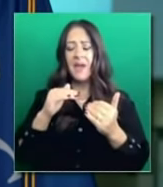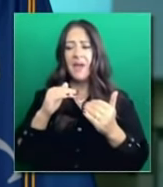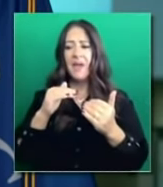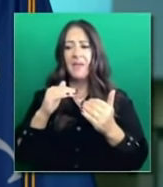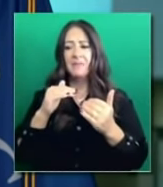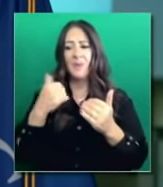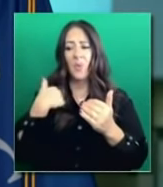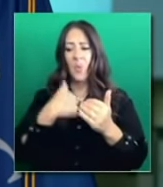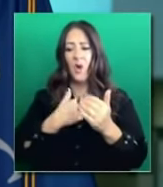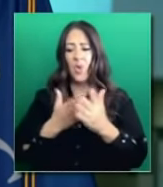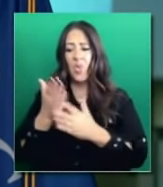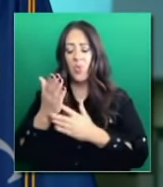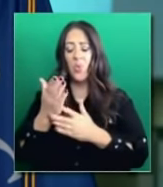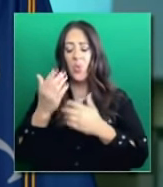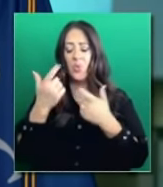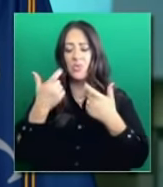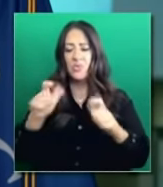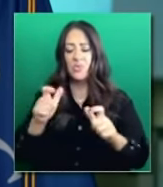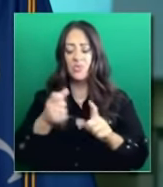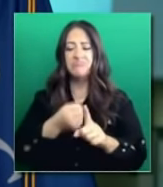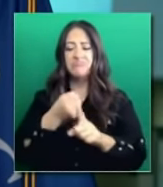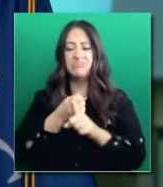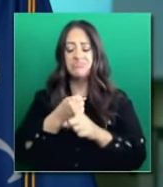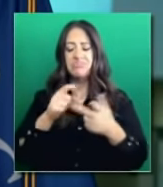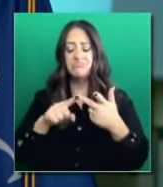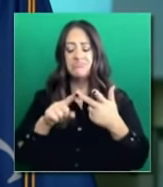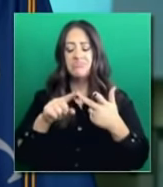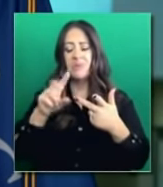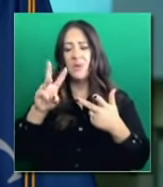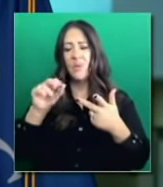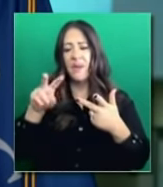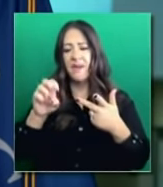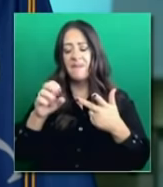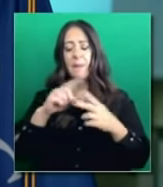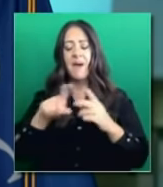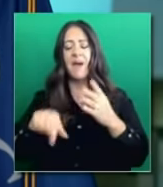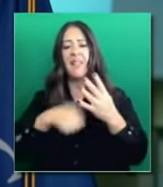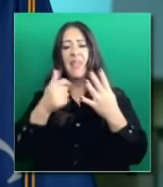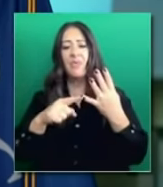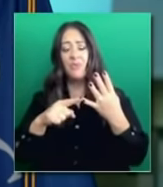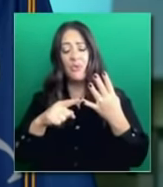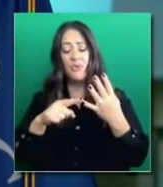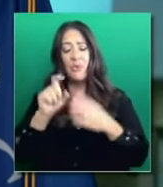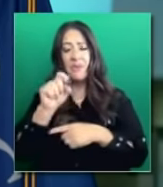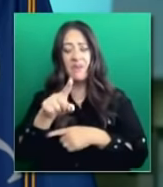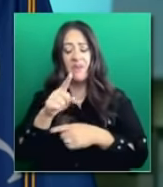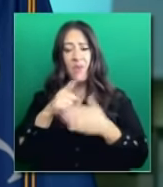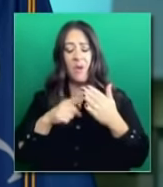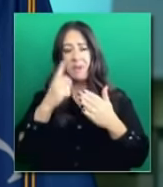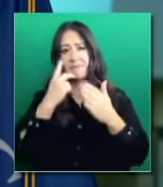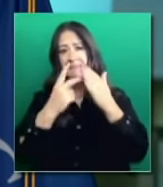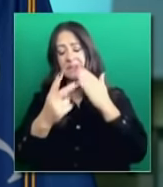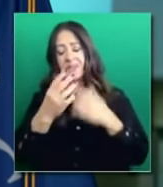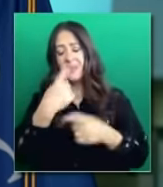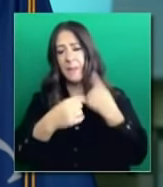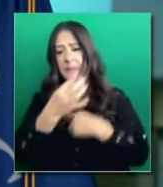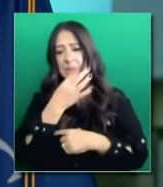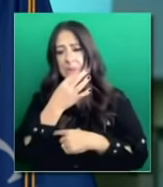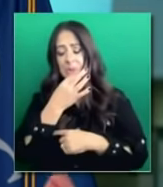experiencing now? Thank you. Well, I appreciate that. Let me just update you. It's an opportunity, and Dr. Galley, I'll ask you come